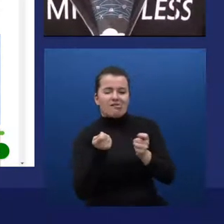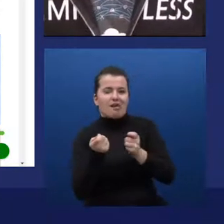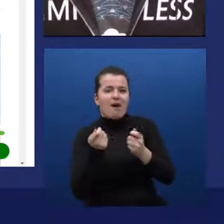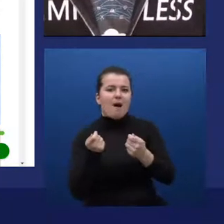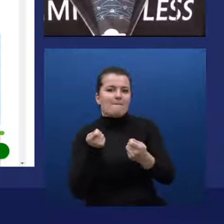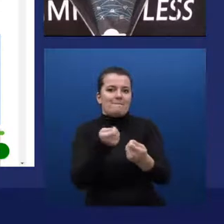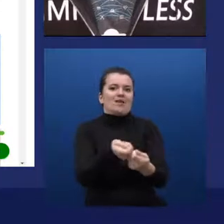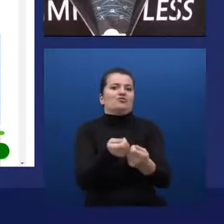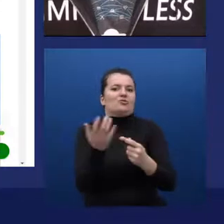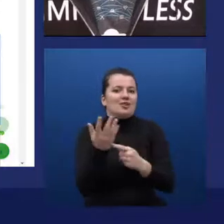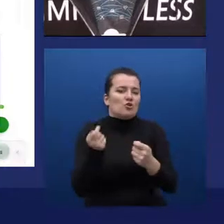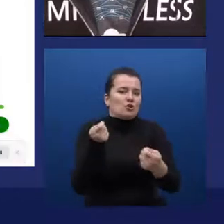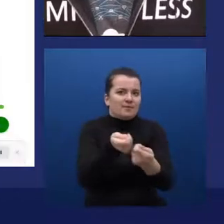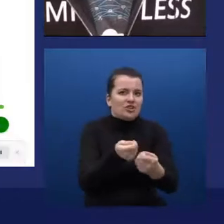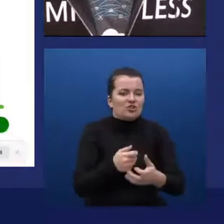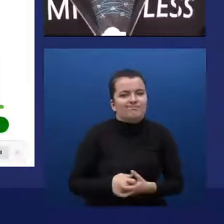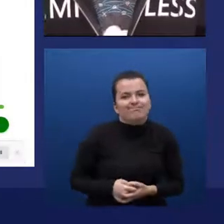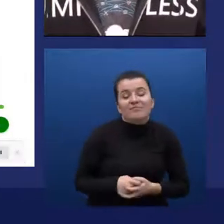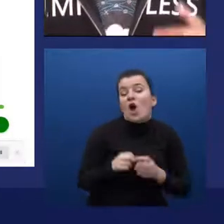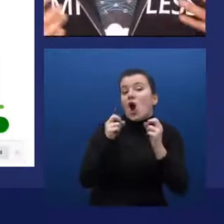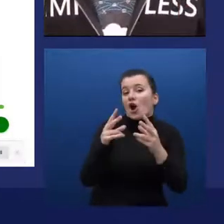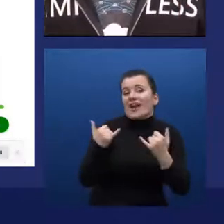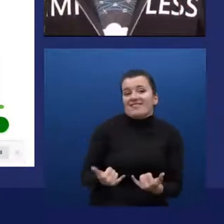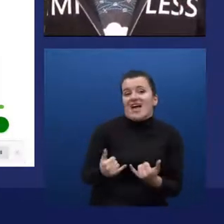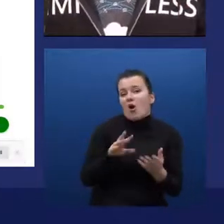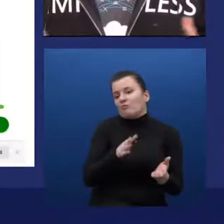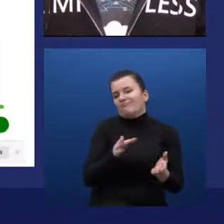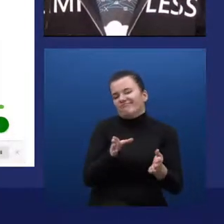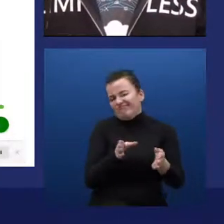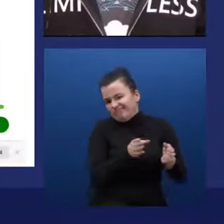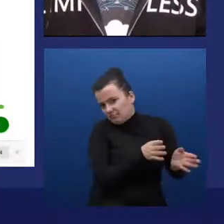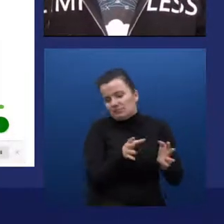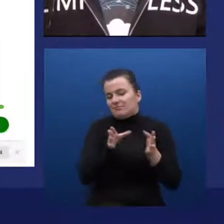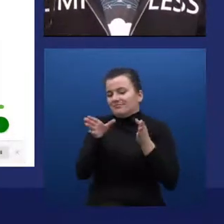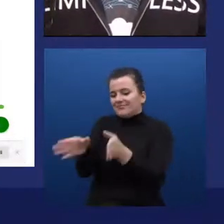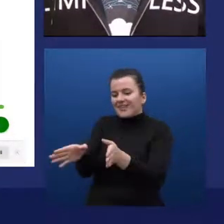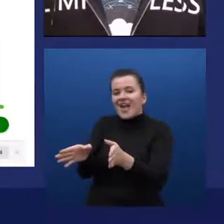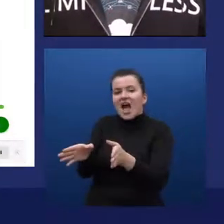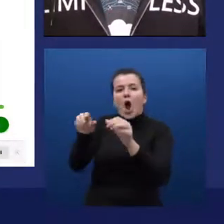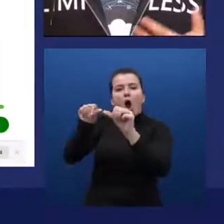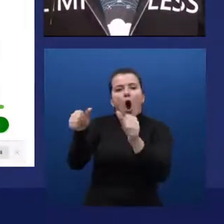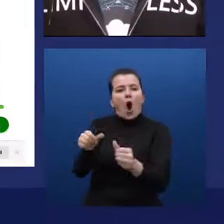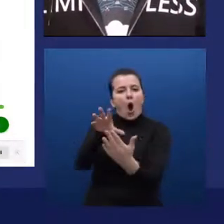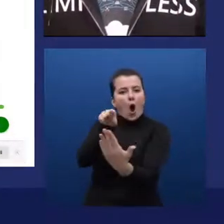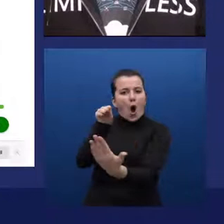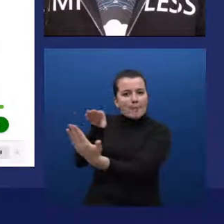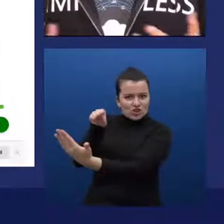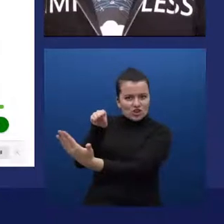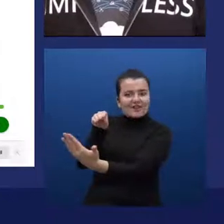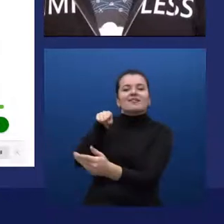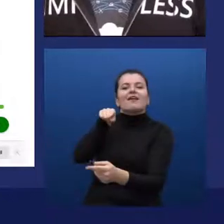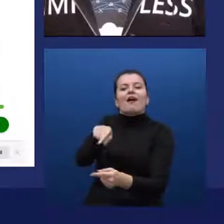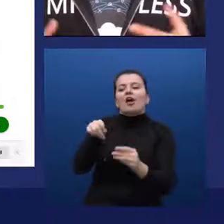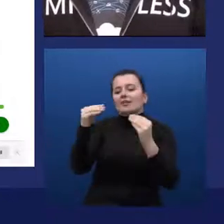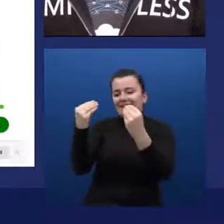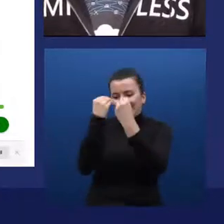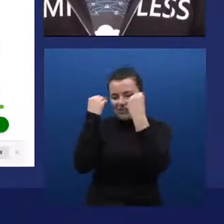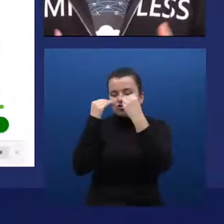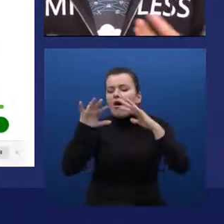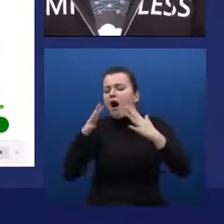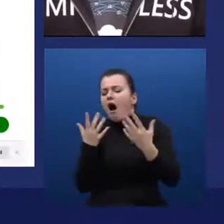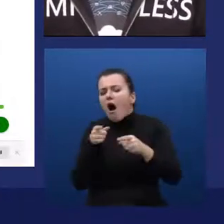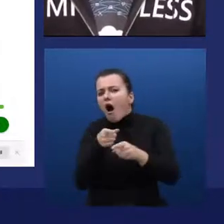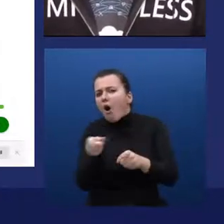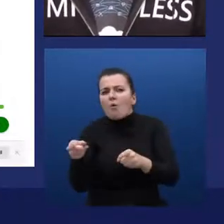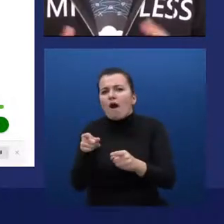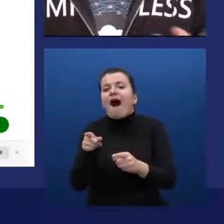two objects here for the demo today. And I go through iterations of training. So this is now computer vision going through, doing an analysis of the objects